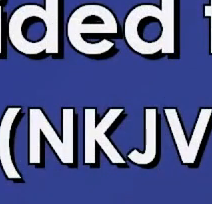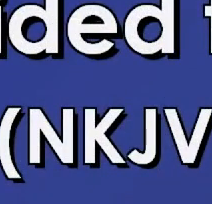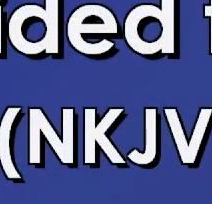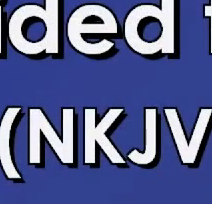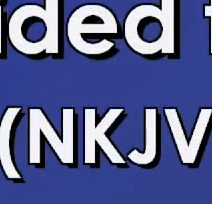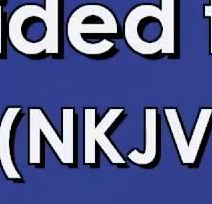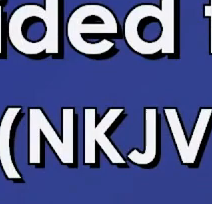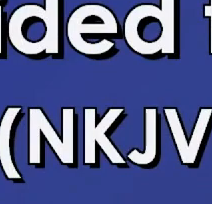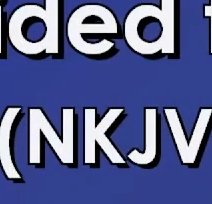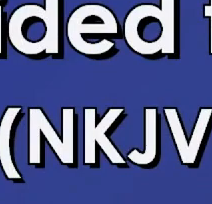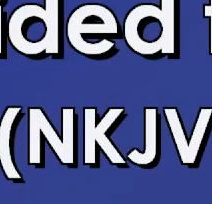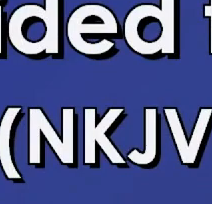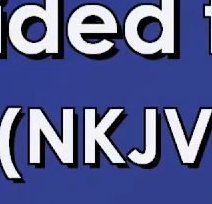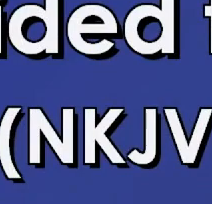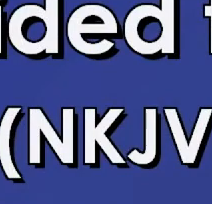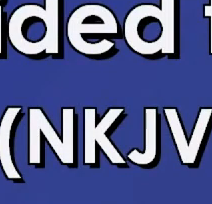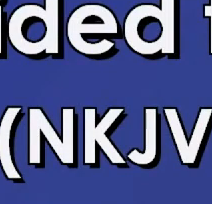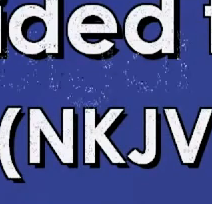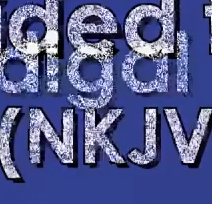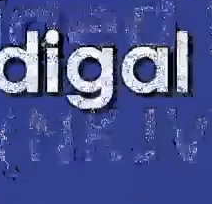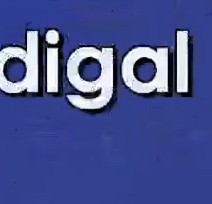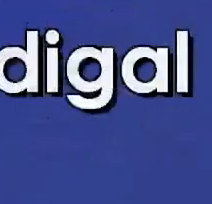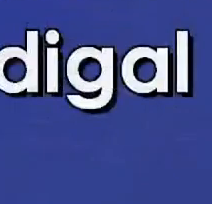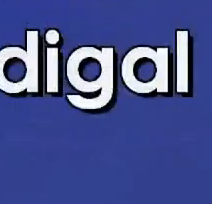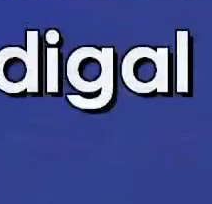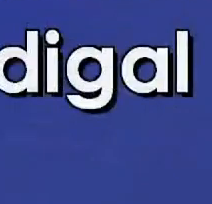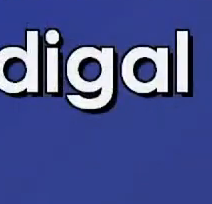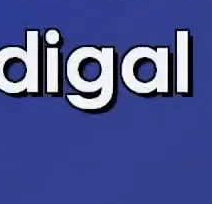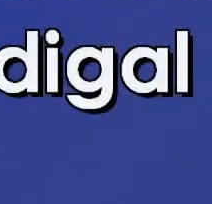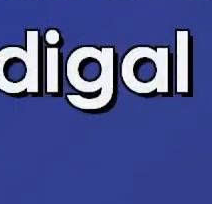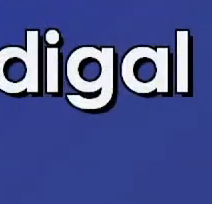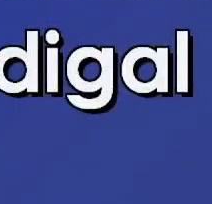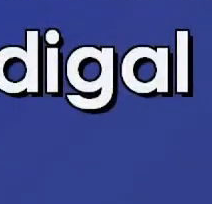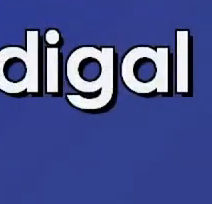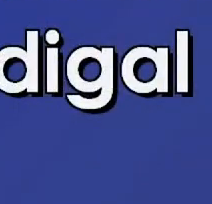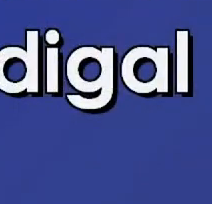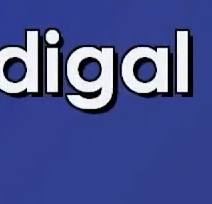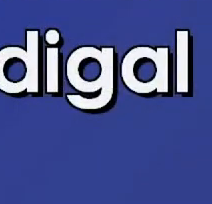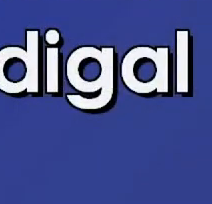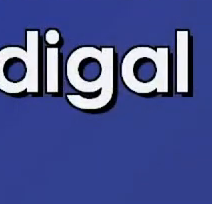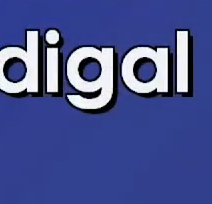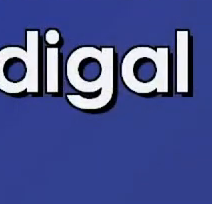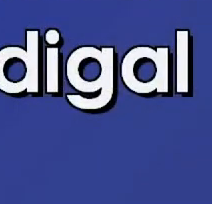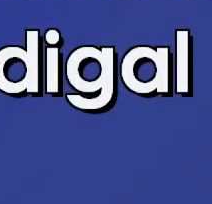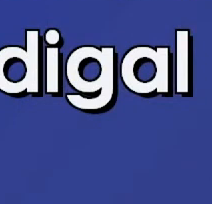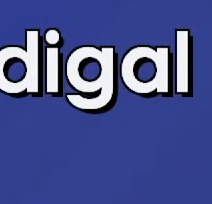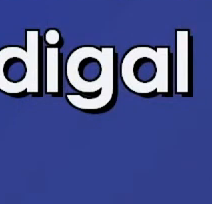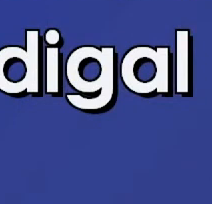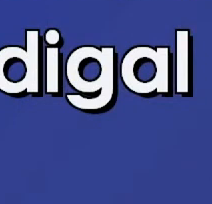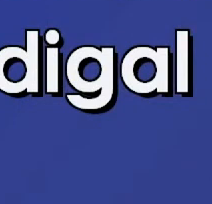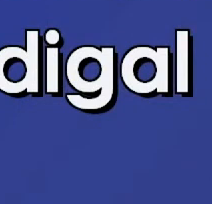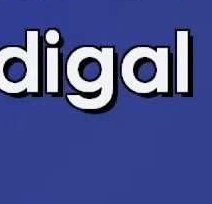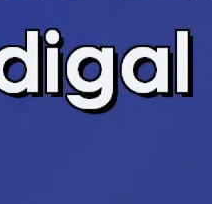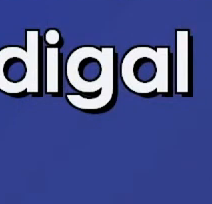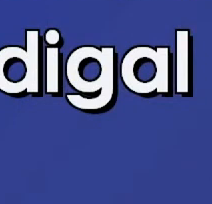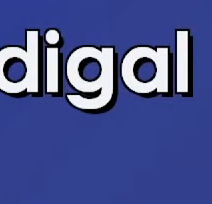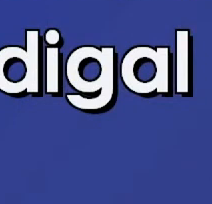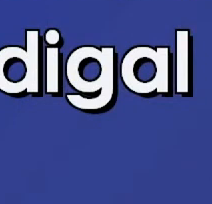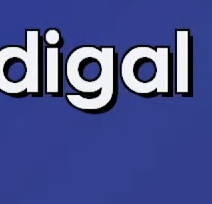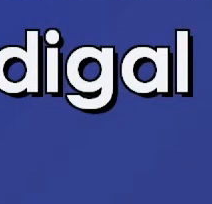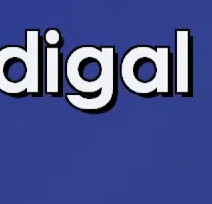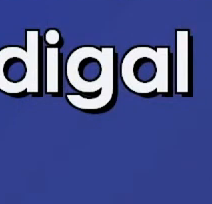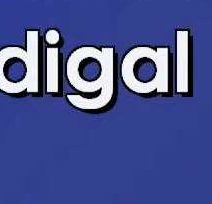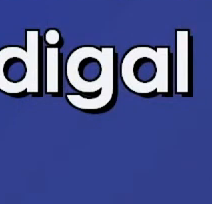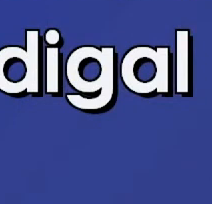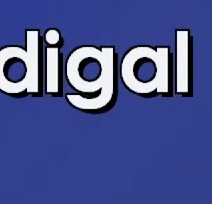he divided unto them his living. And not many days after, the younger son gathered all together